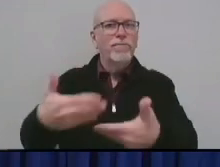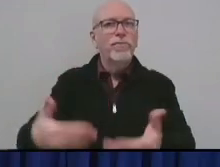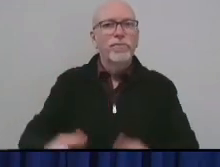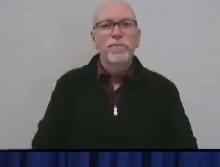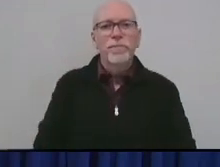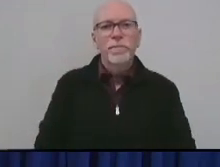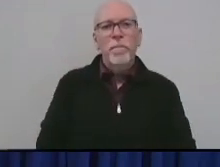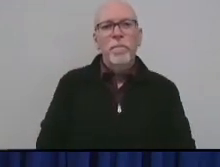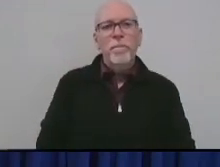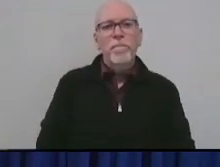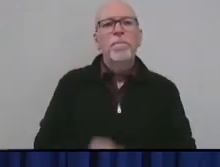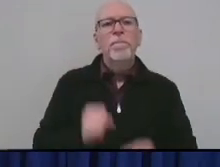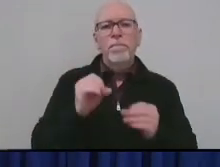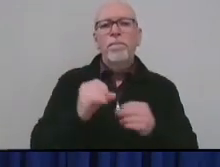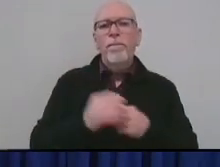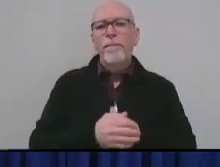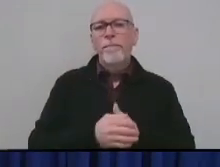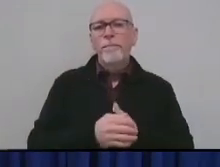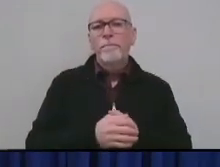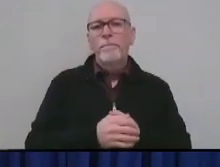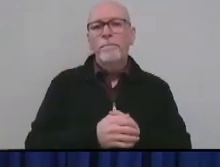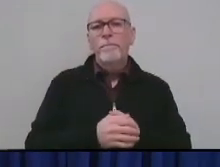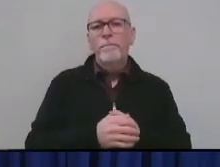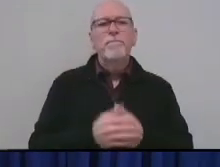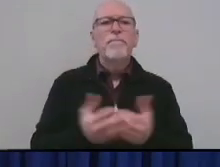So, come on, guys.